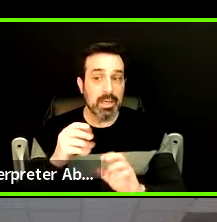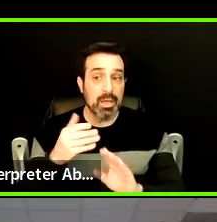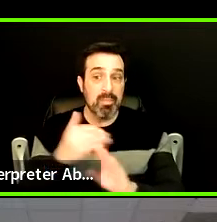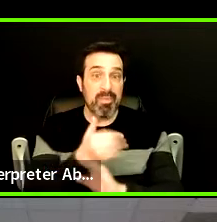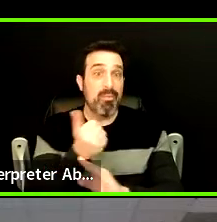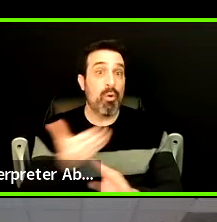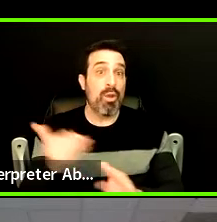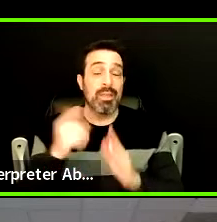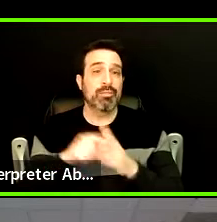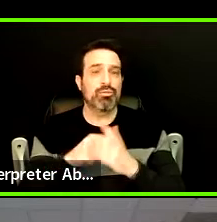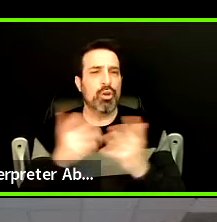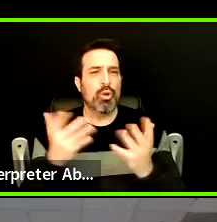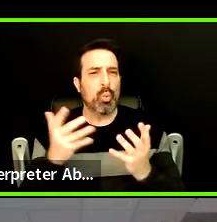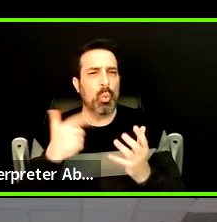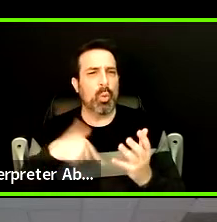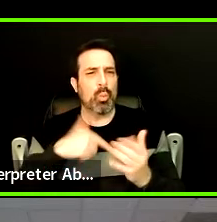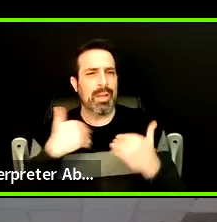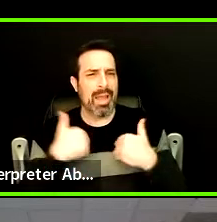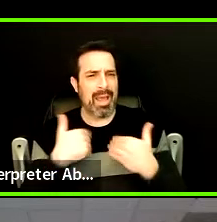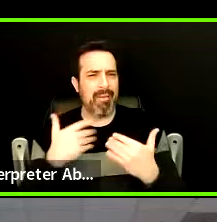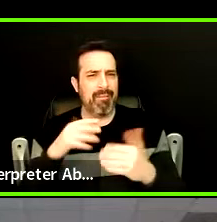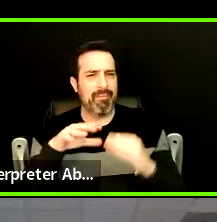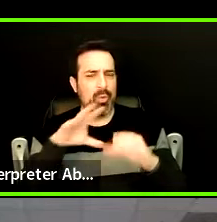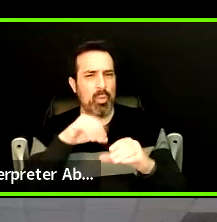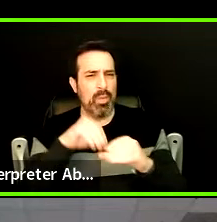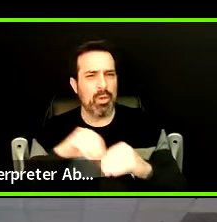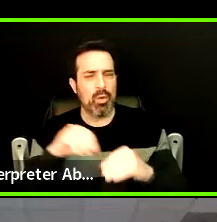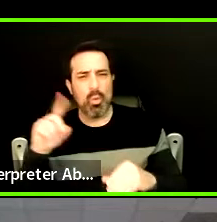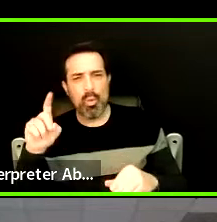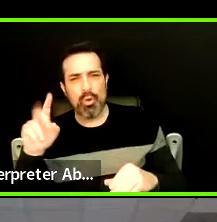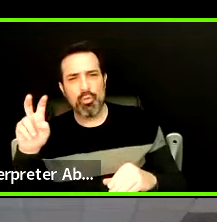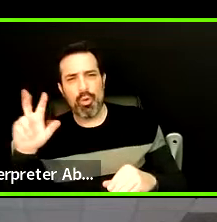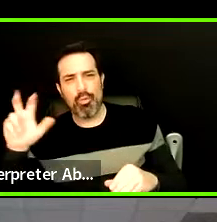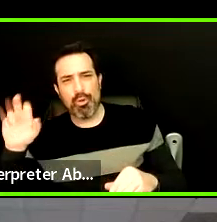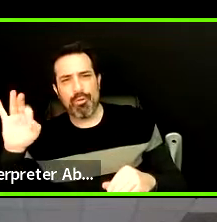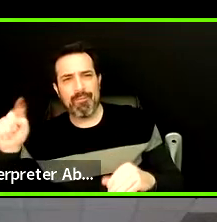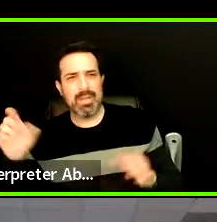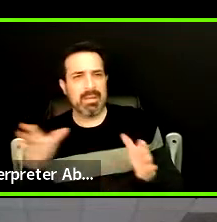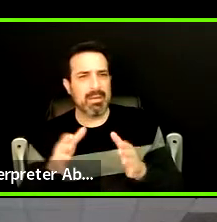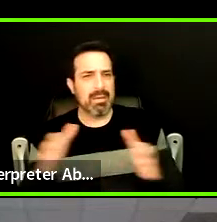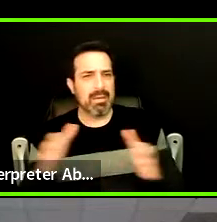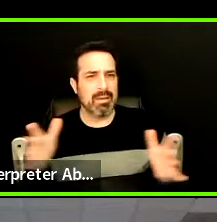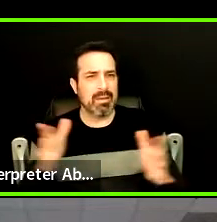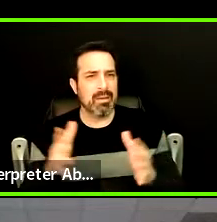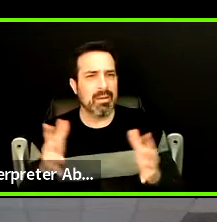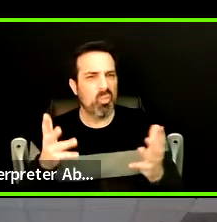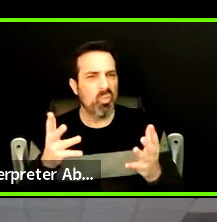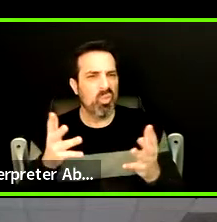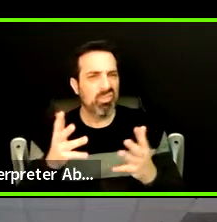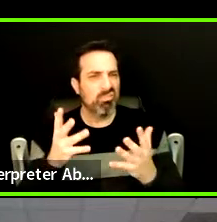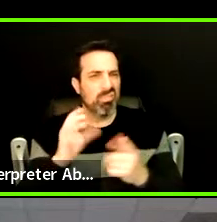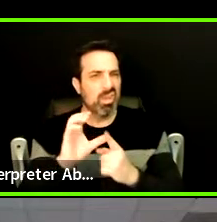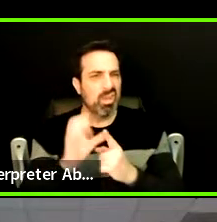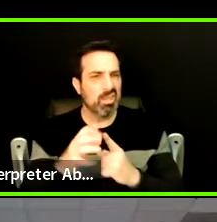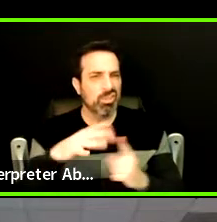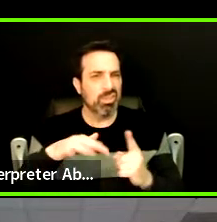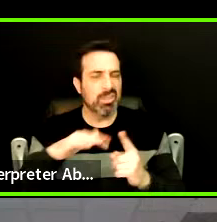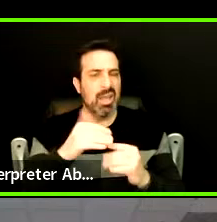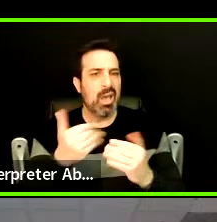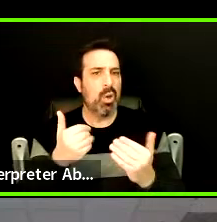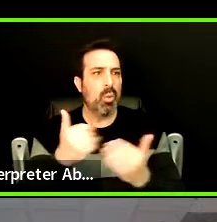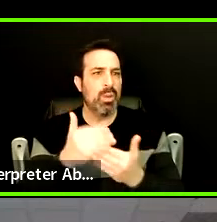anything gets started, what do we have within 100, 200, 300 feet? What condition is it in and how do we mitigate for the impacts